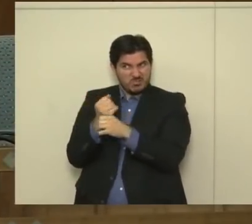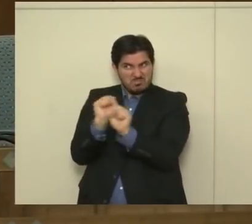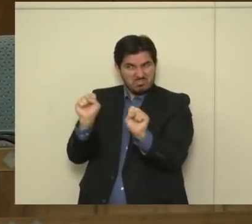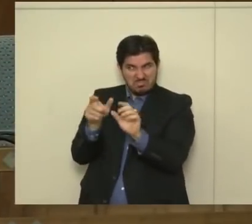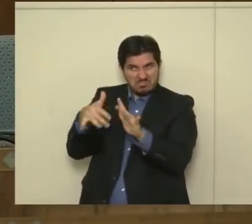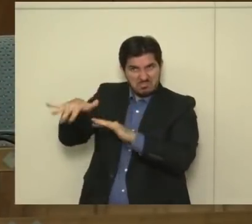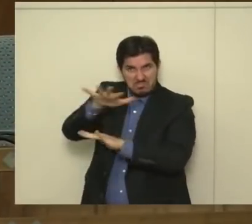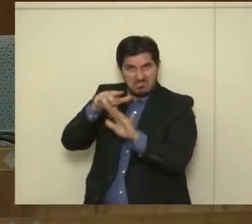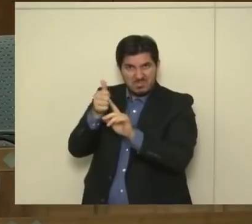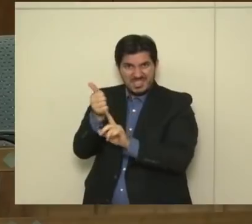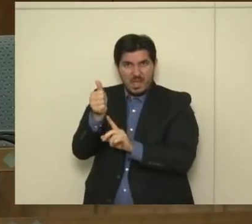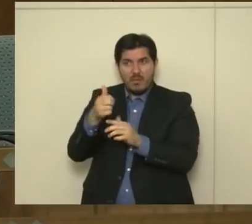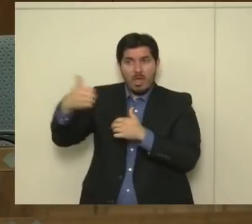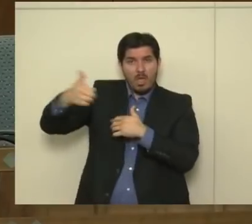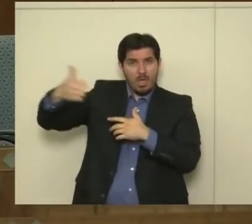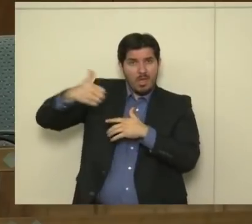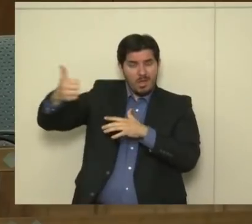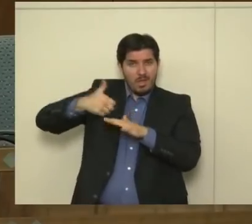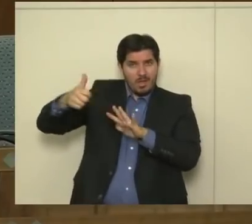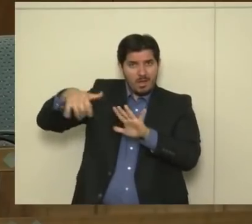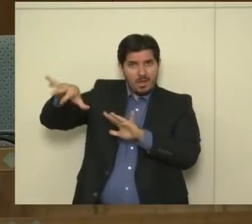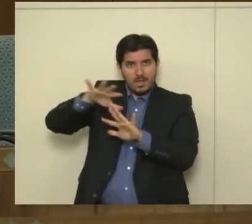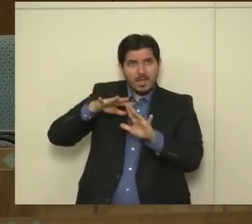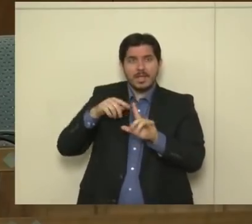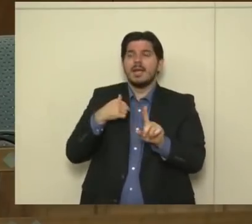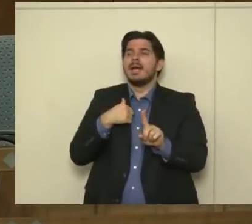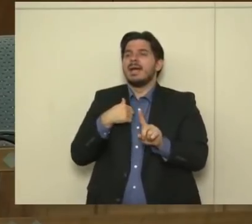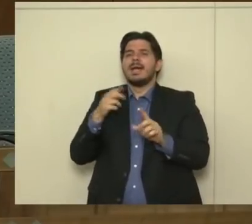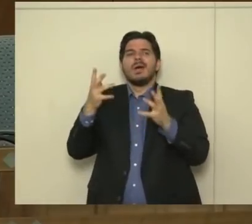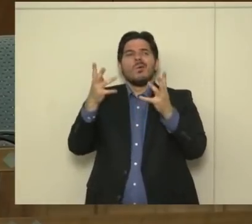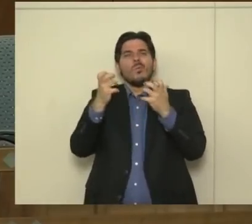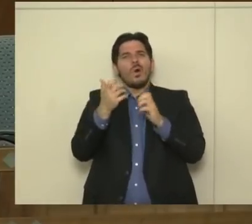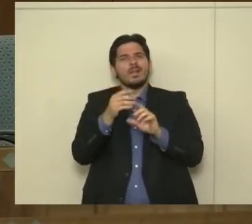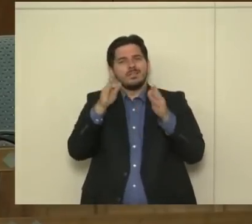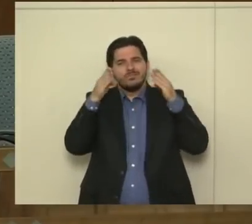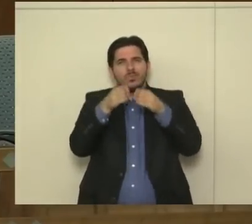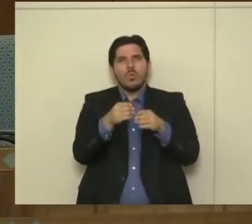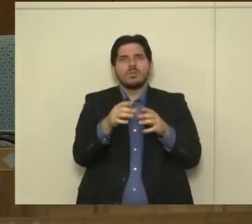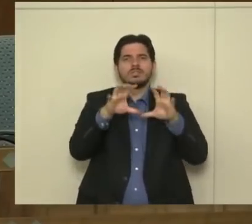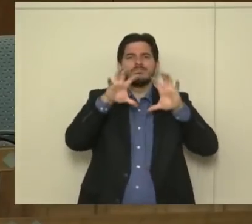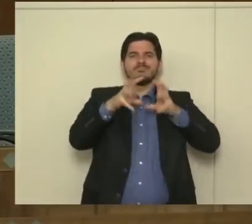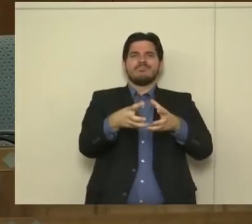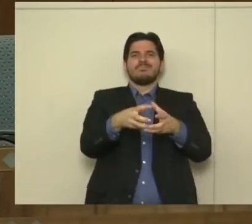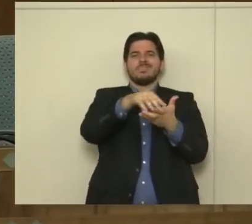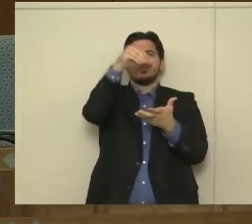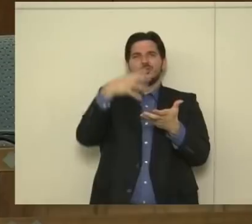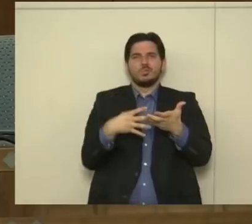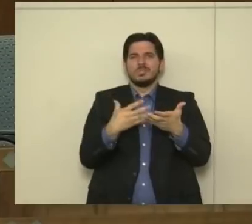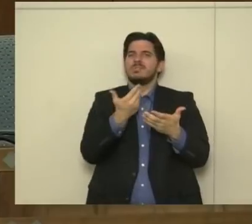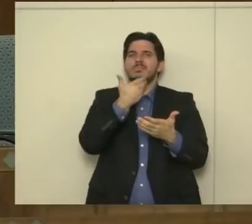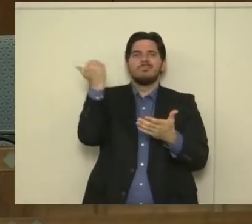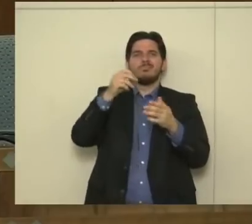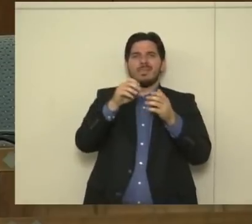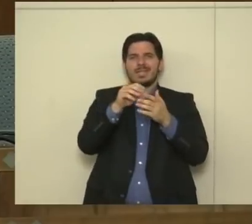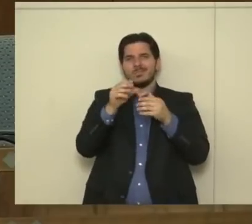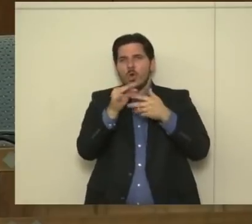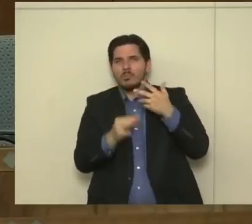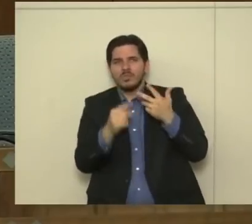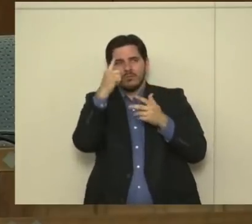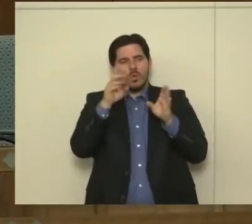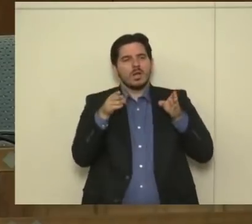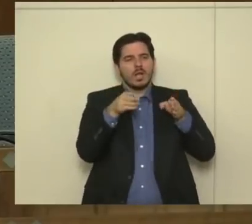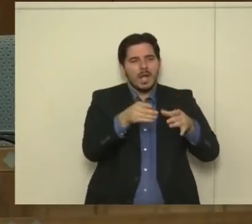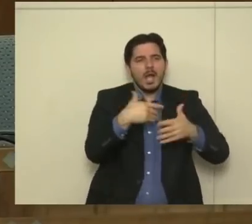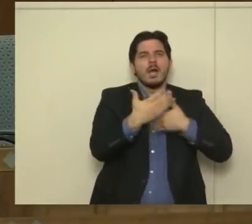we wanted to pick that population that gave us the absolute best shot at success initially. And then finally,